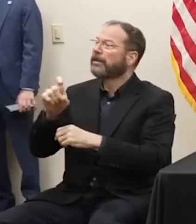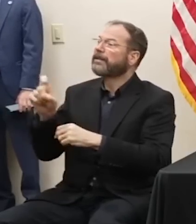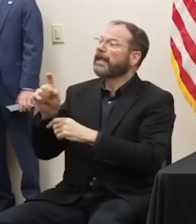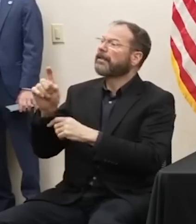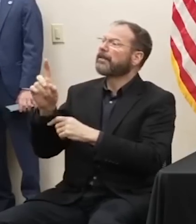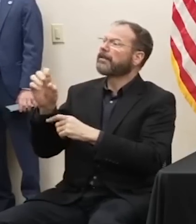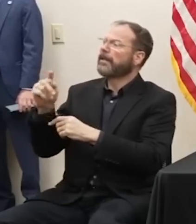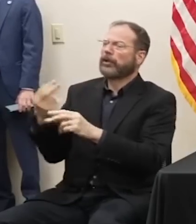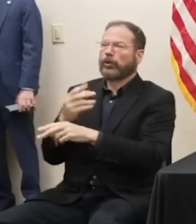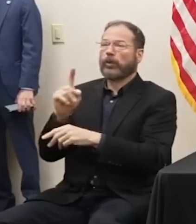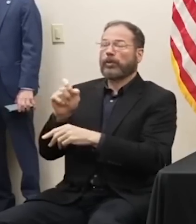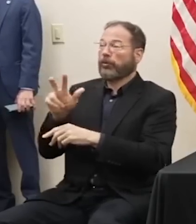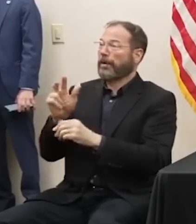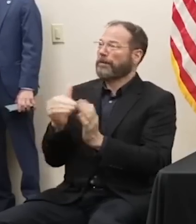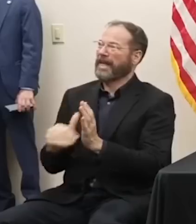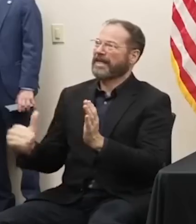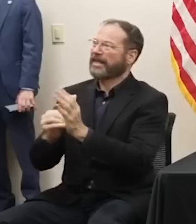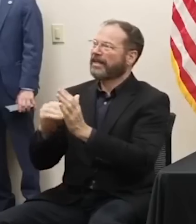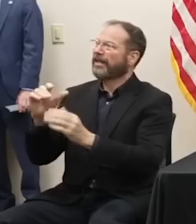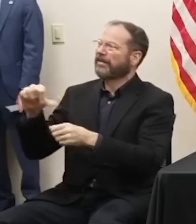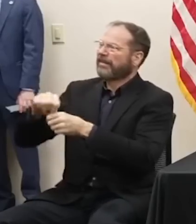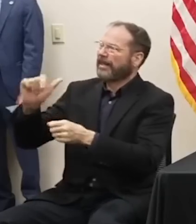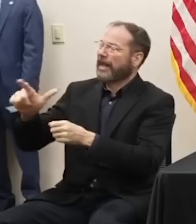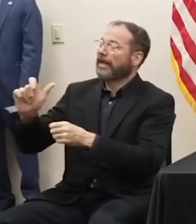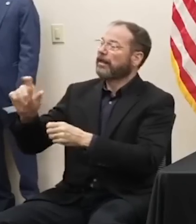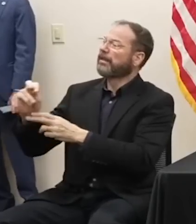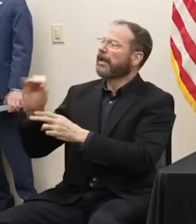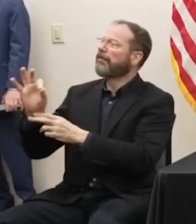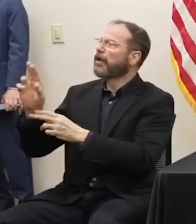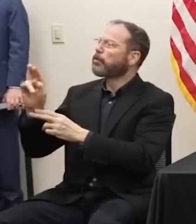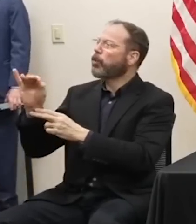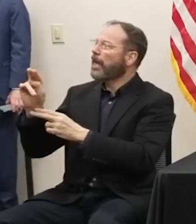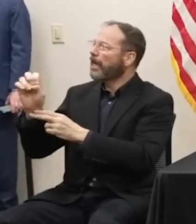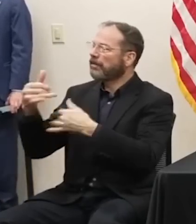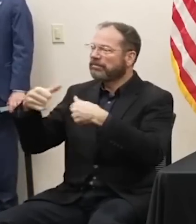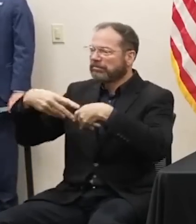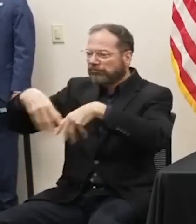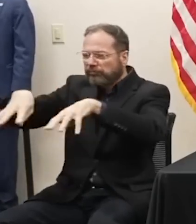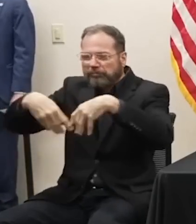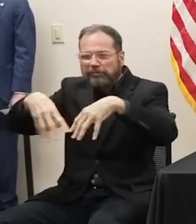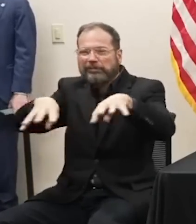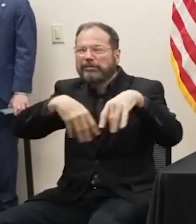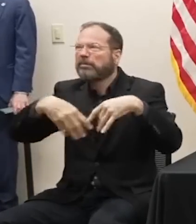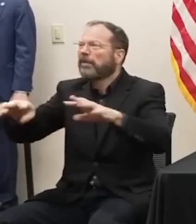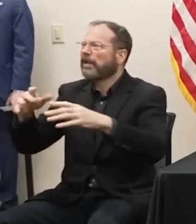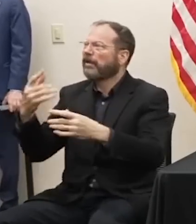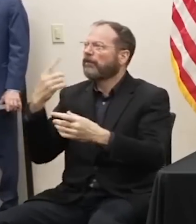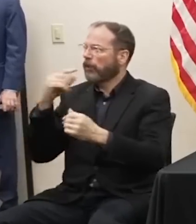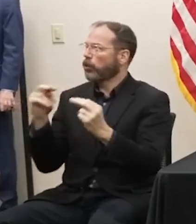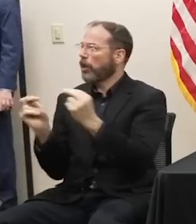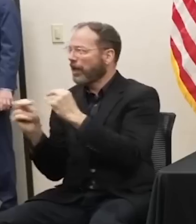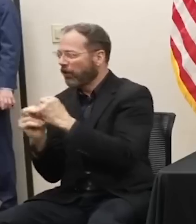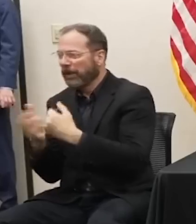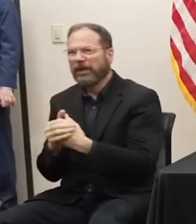than 1.3 million gallons of brine and other material to treat the roadways. There